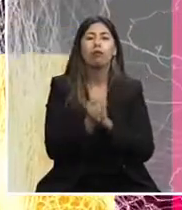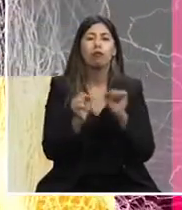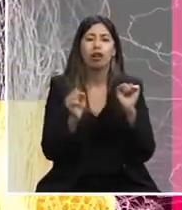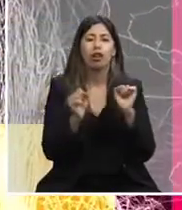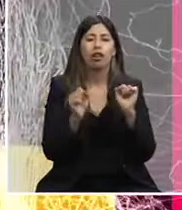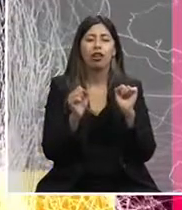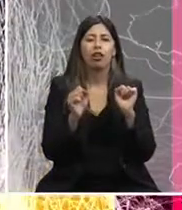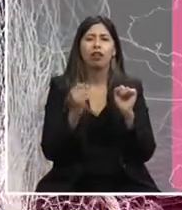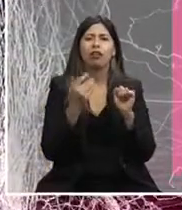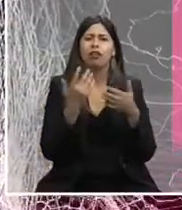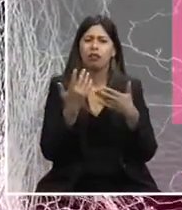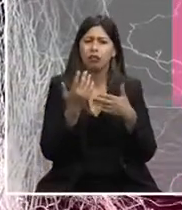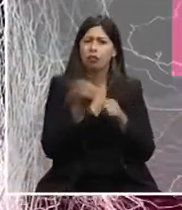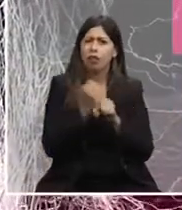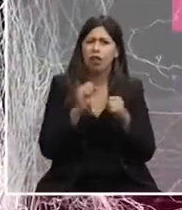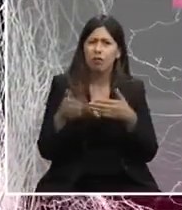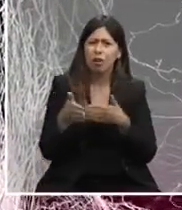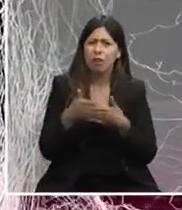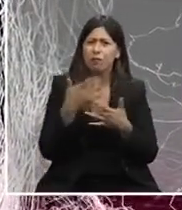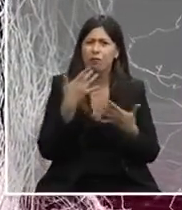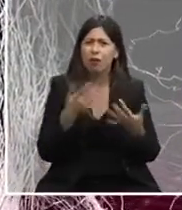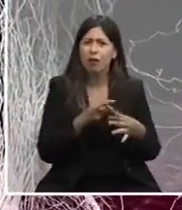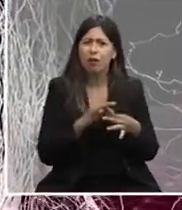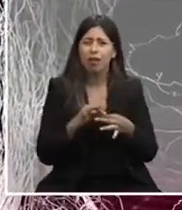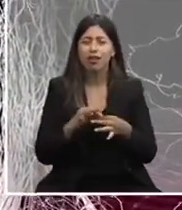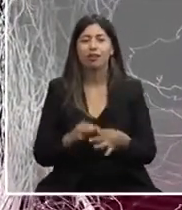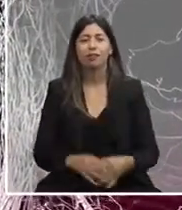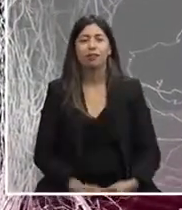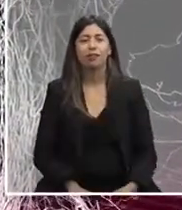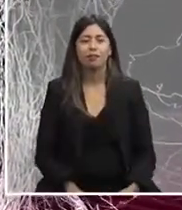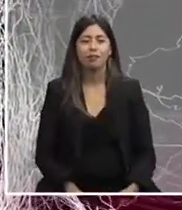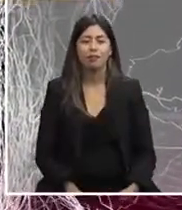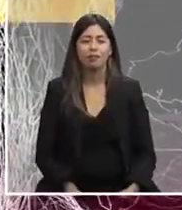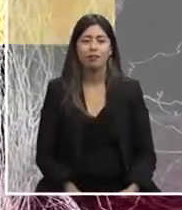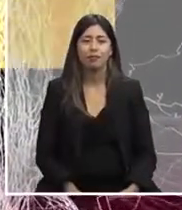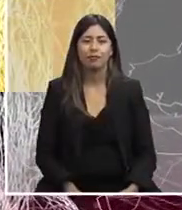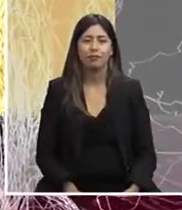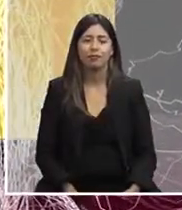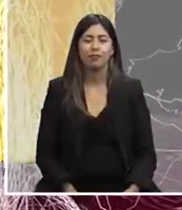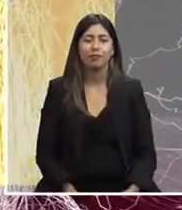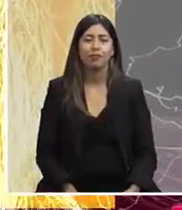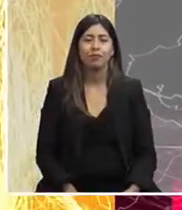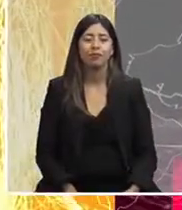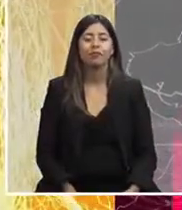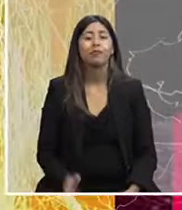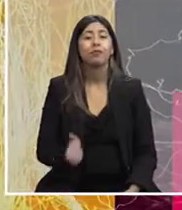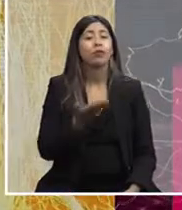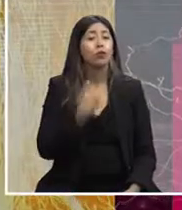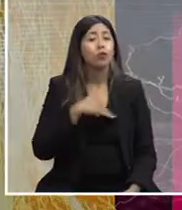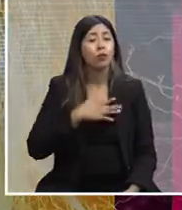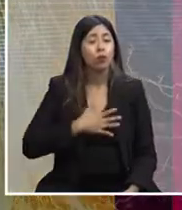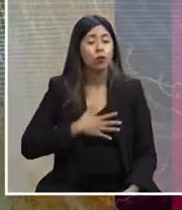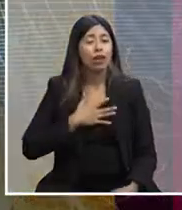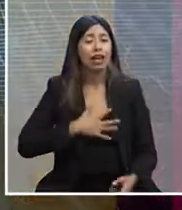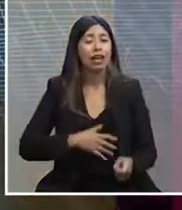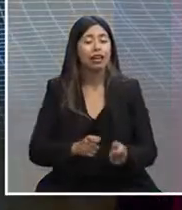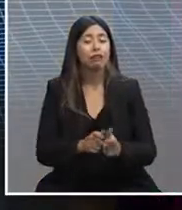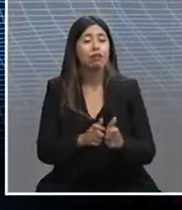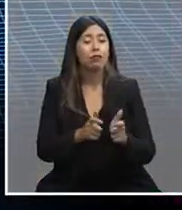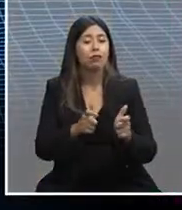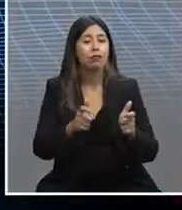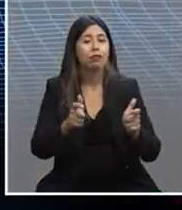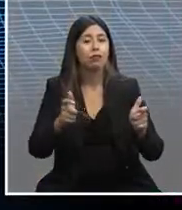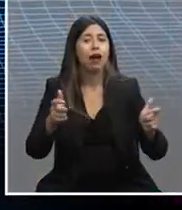The mechanism that drives us relentlessly to increase our desires lies at the heart of the functioning of the striatum